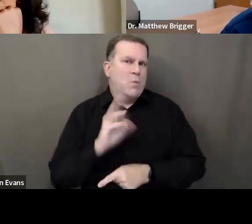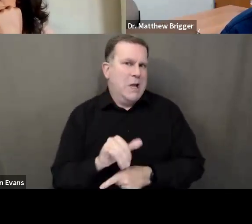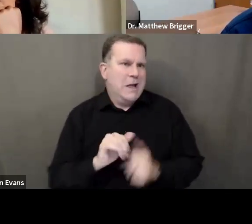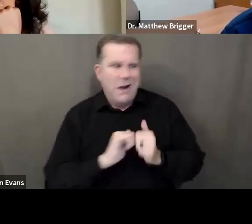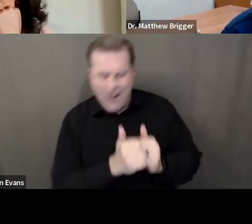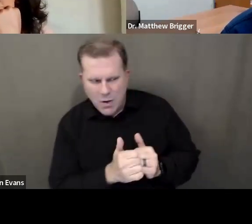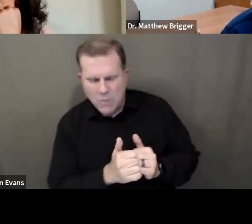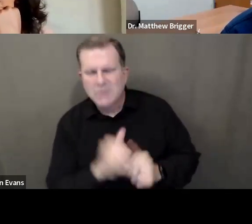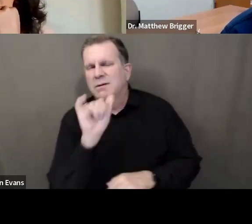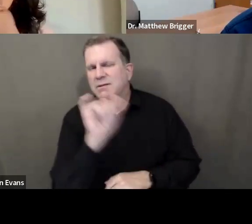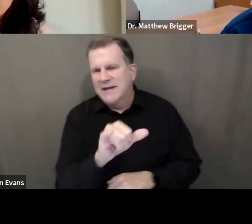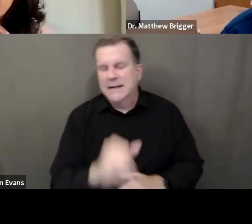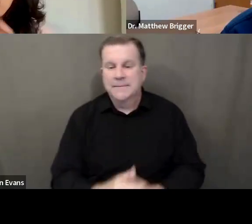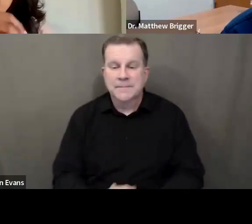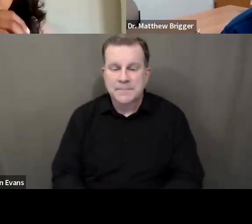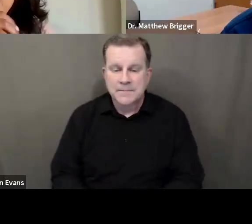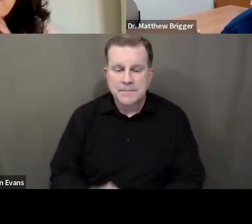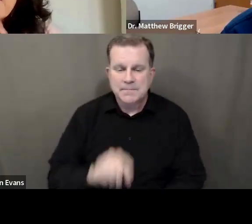All right.